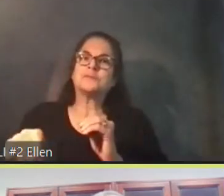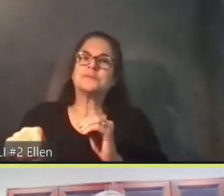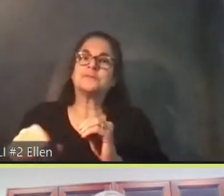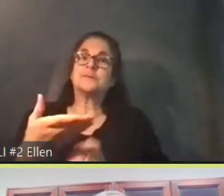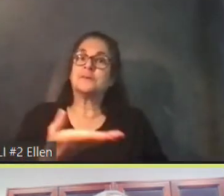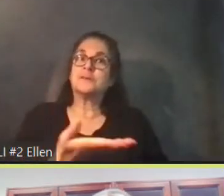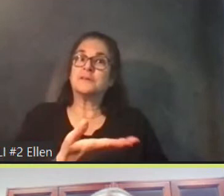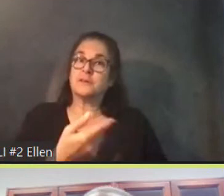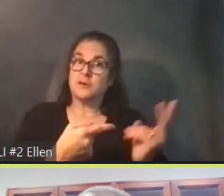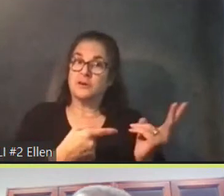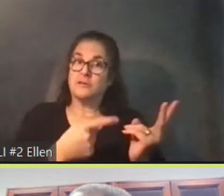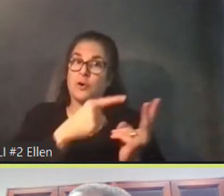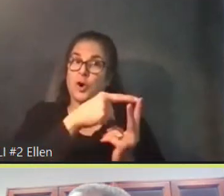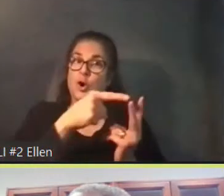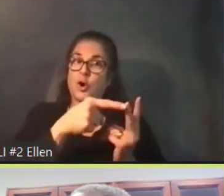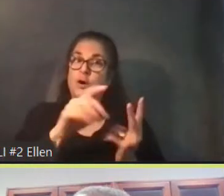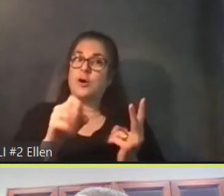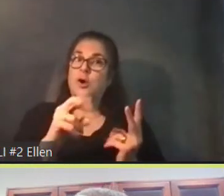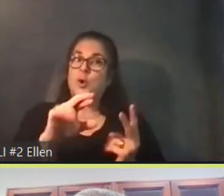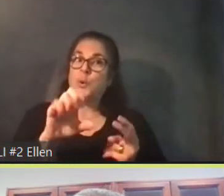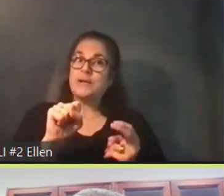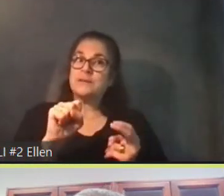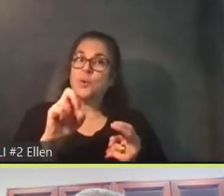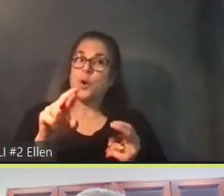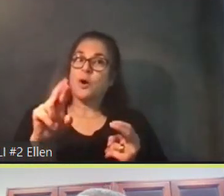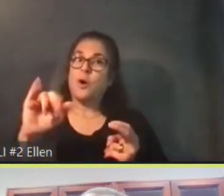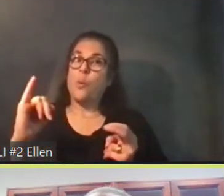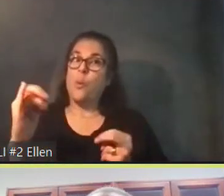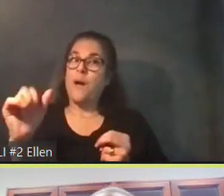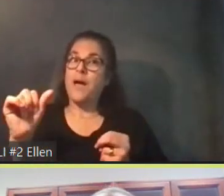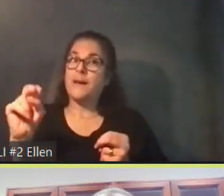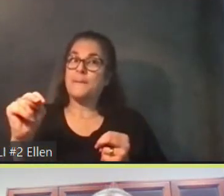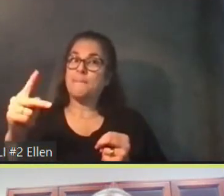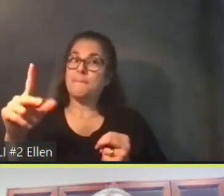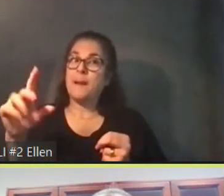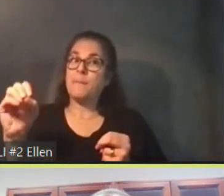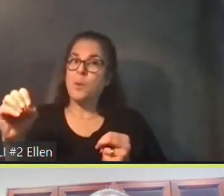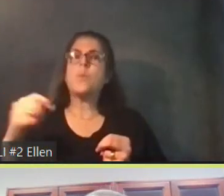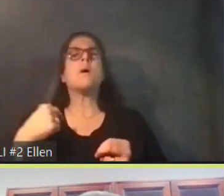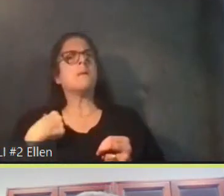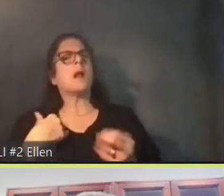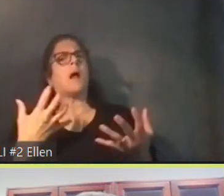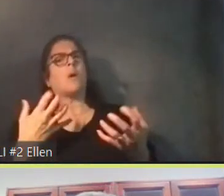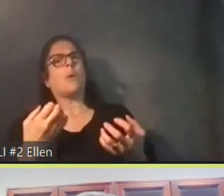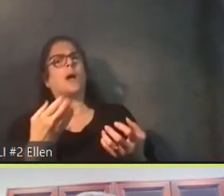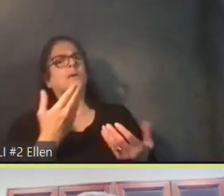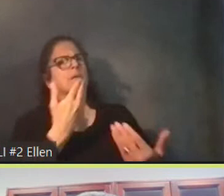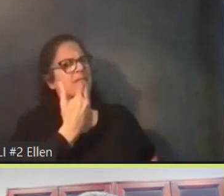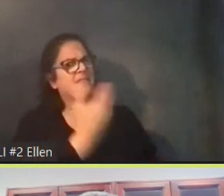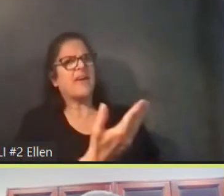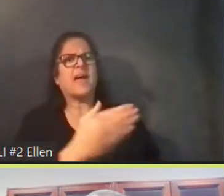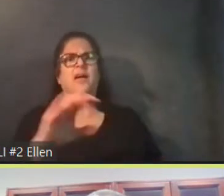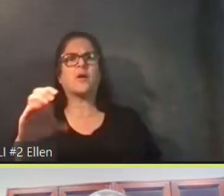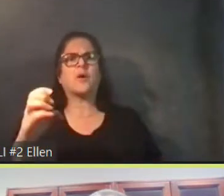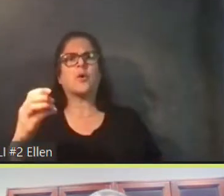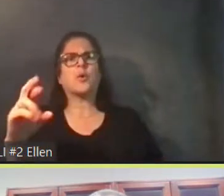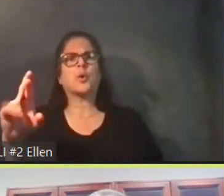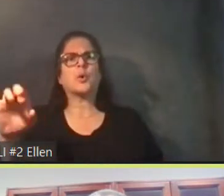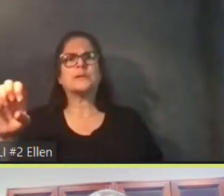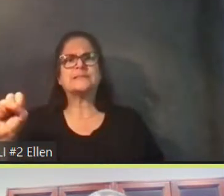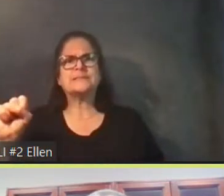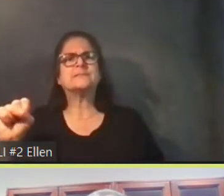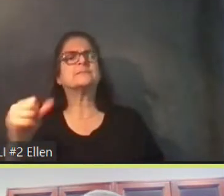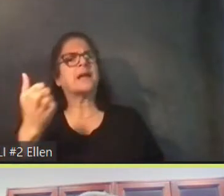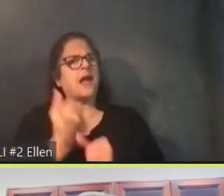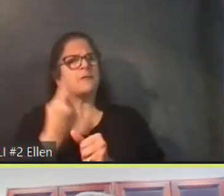do want to go back and just thank Chris and his team and everybody on the team, Looney